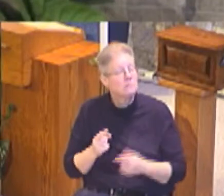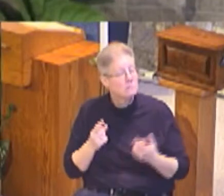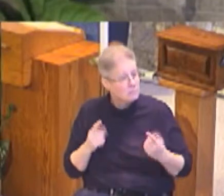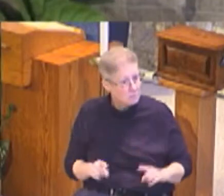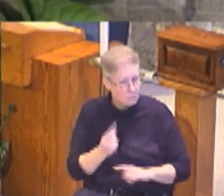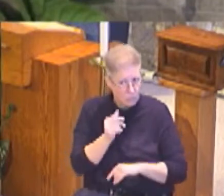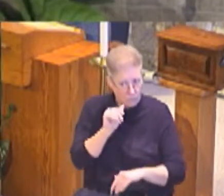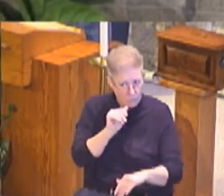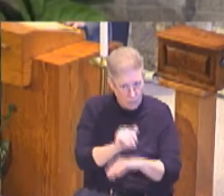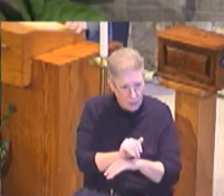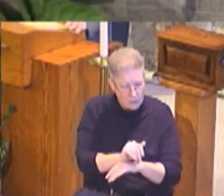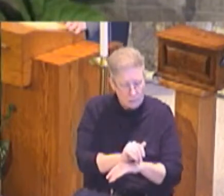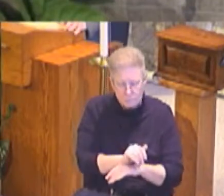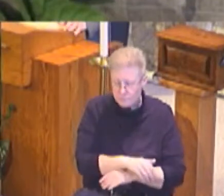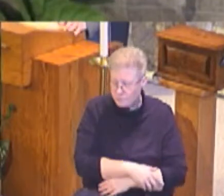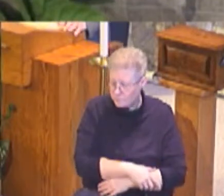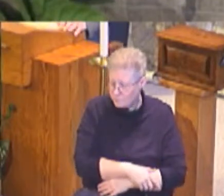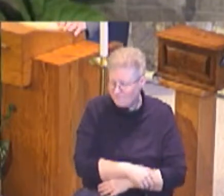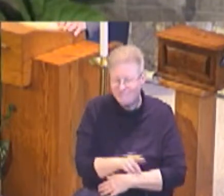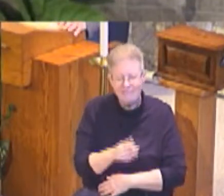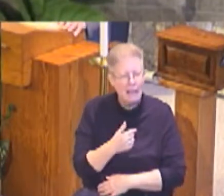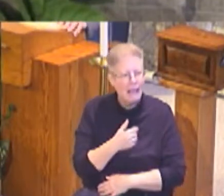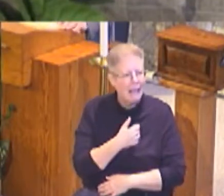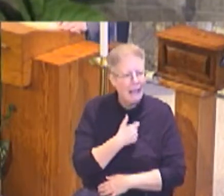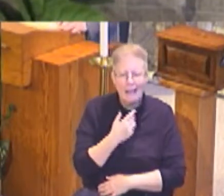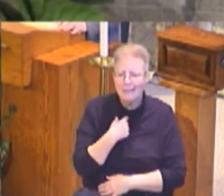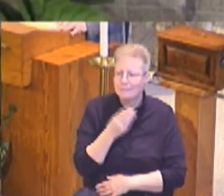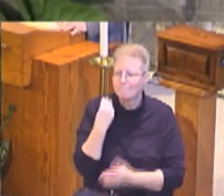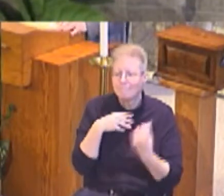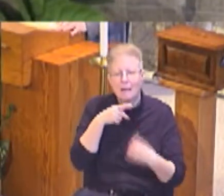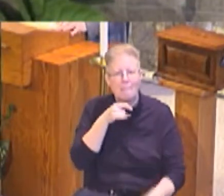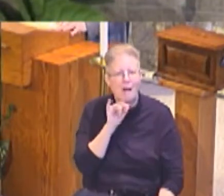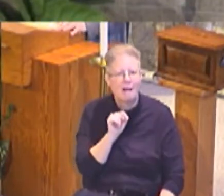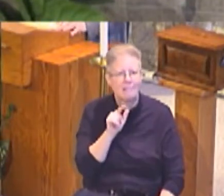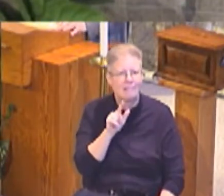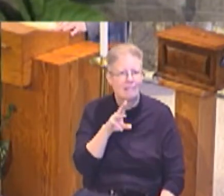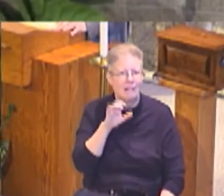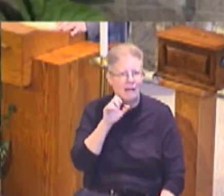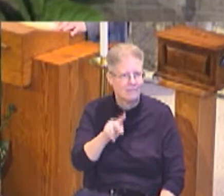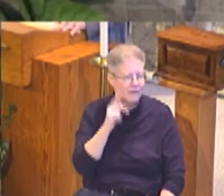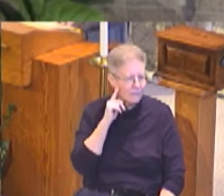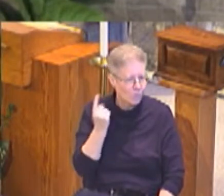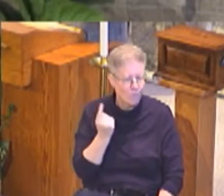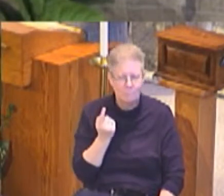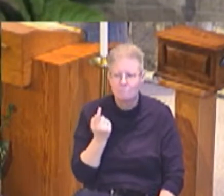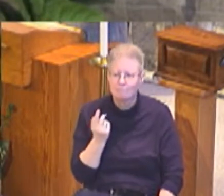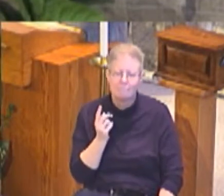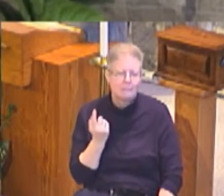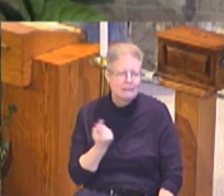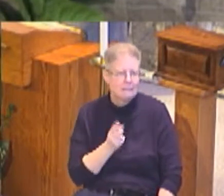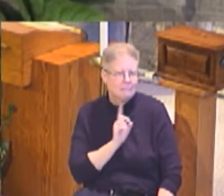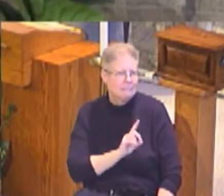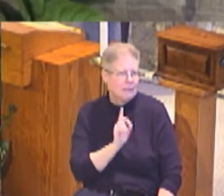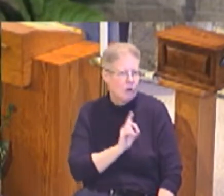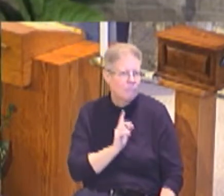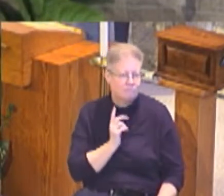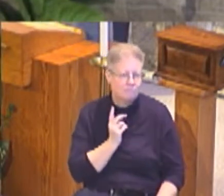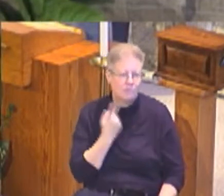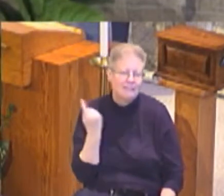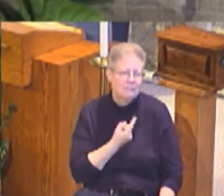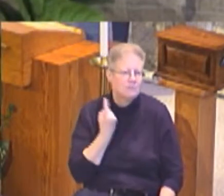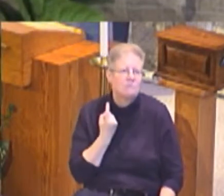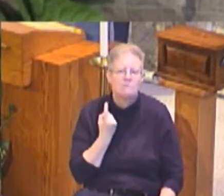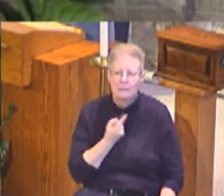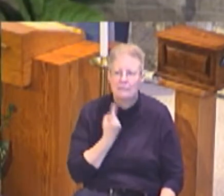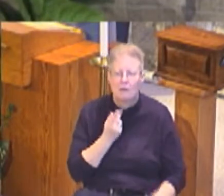there was a singles potluck scheduled at the church, and this woman just